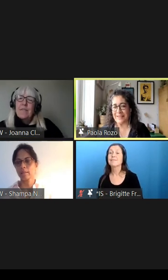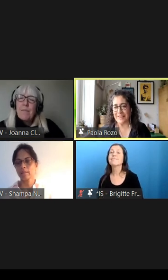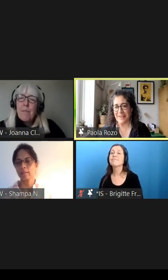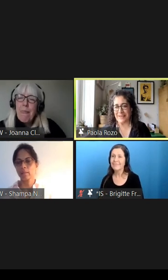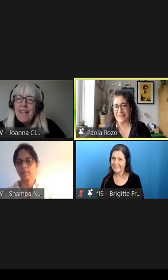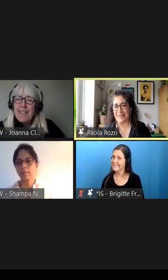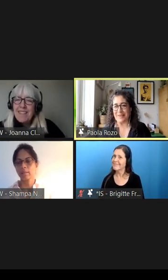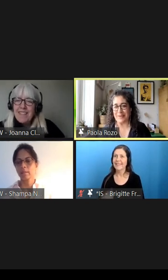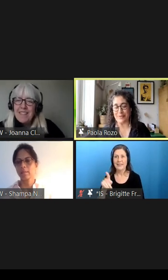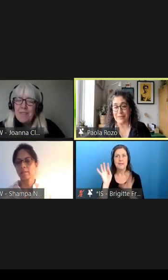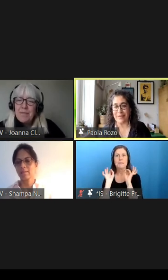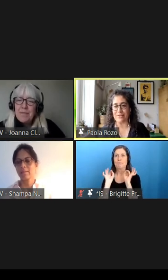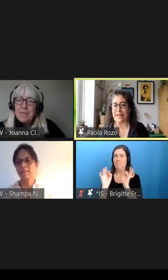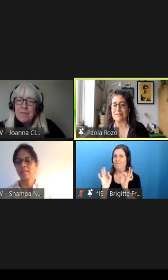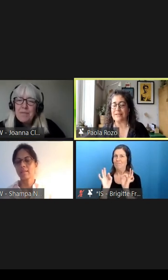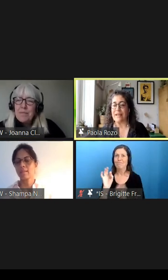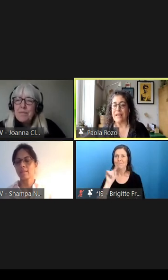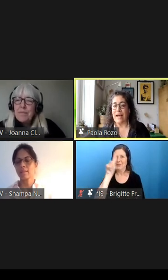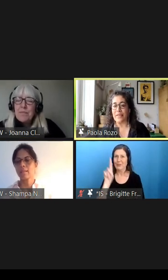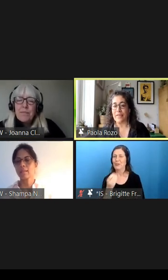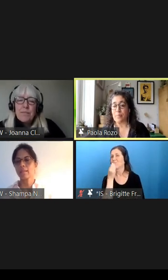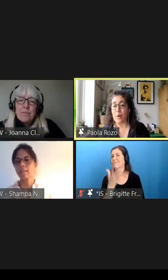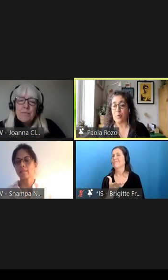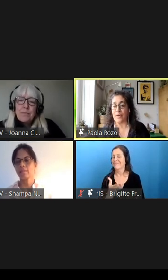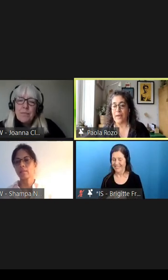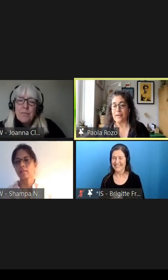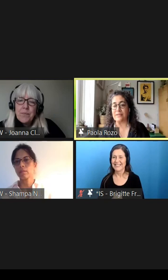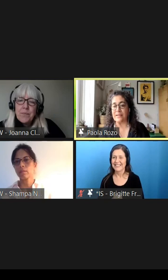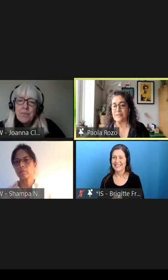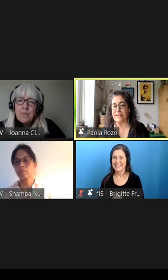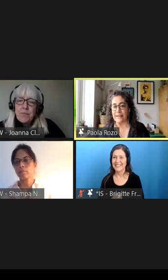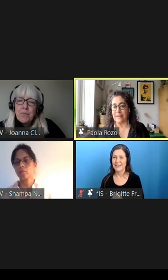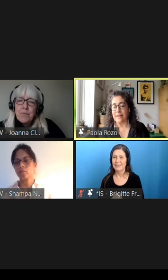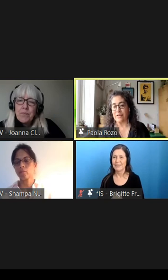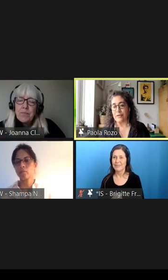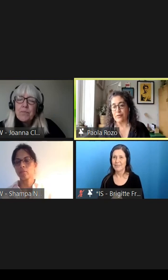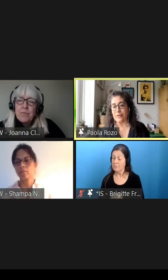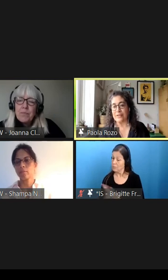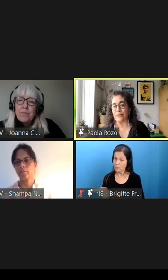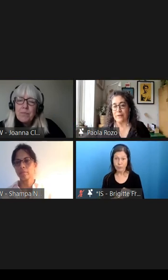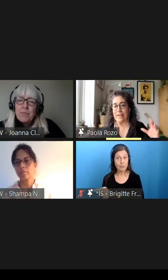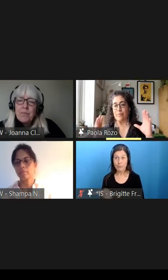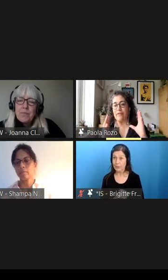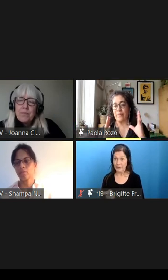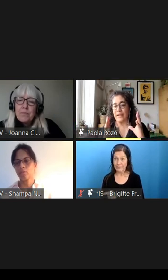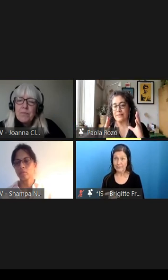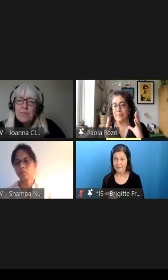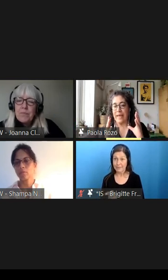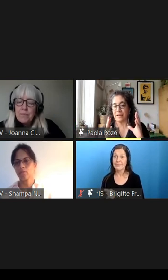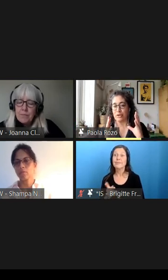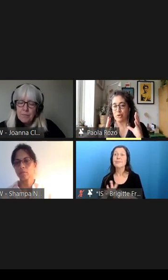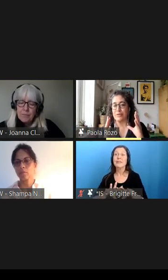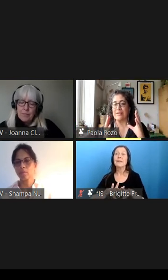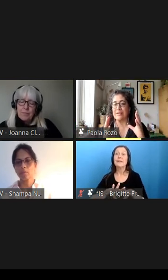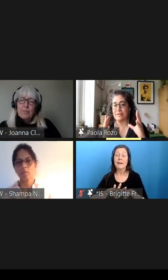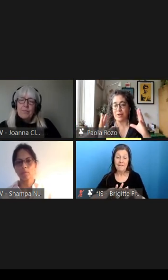great thing. It's a great question, actually. I think both, and continuously, because if we keep family as a